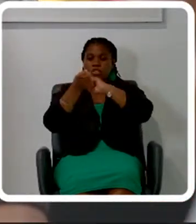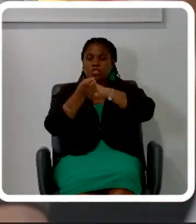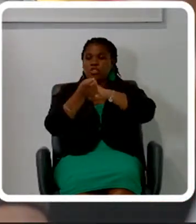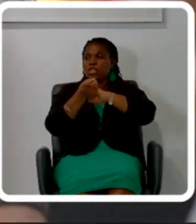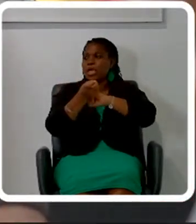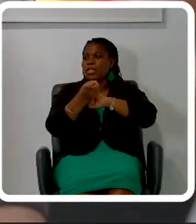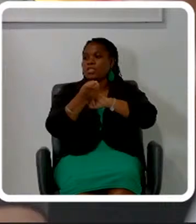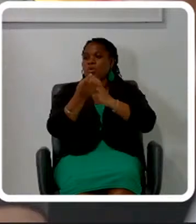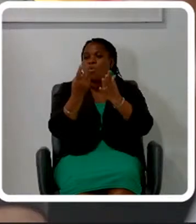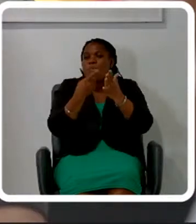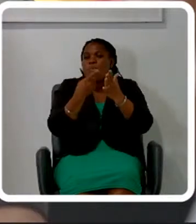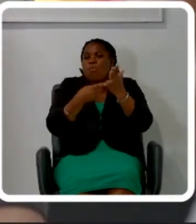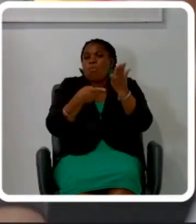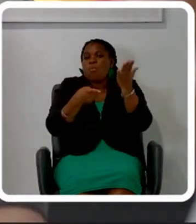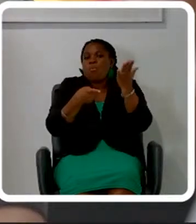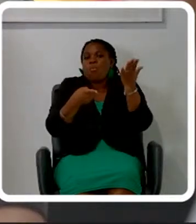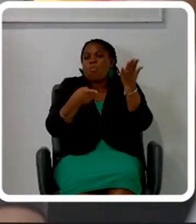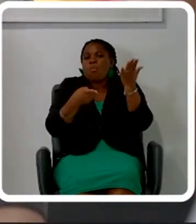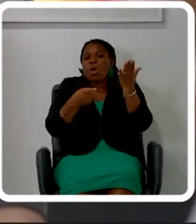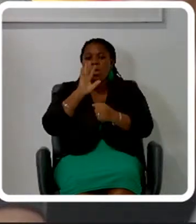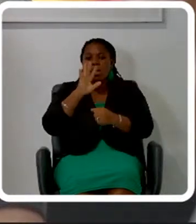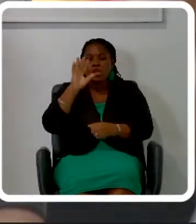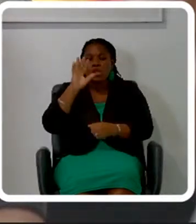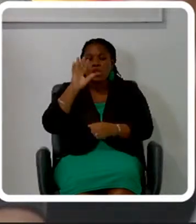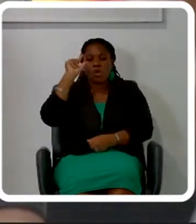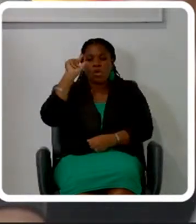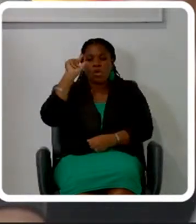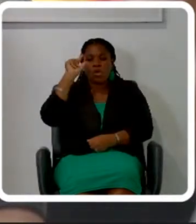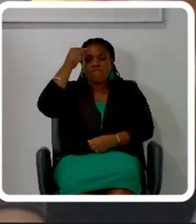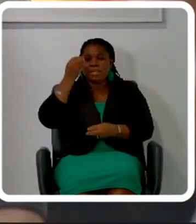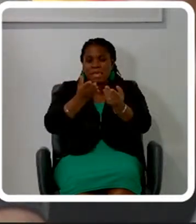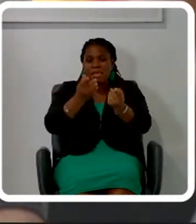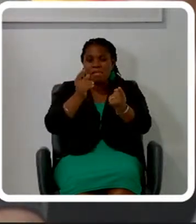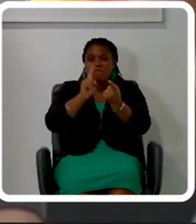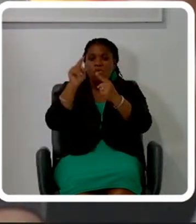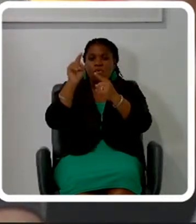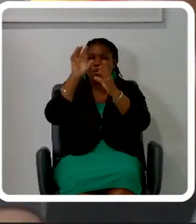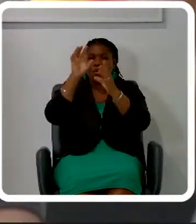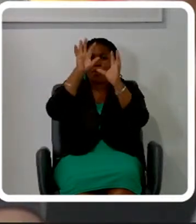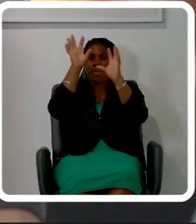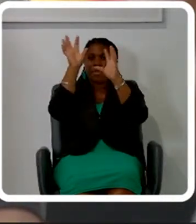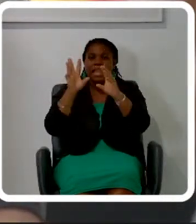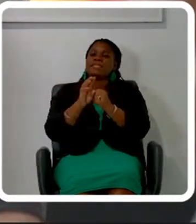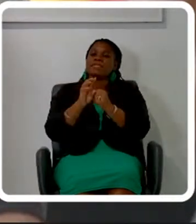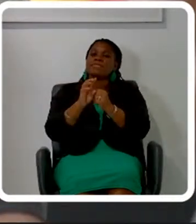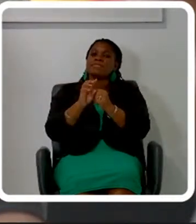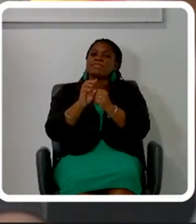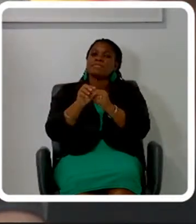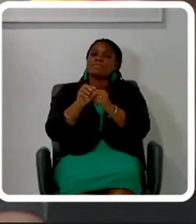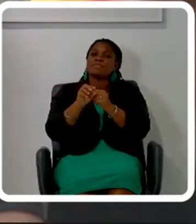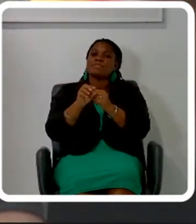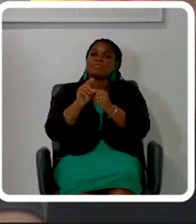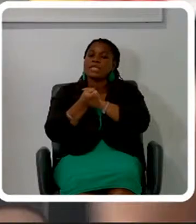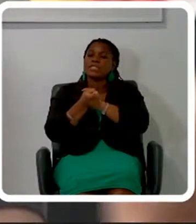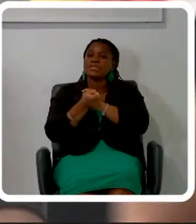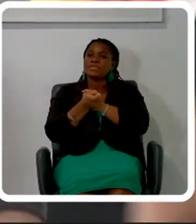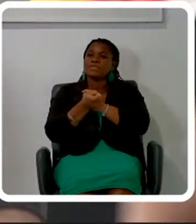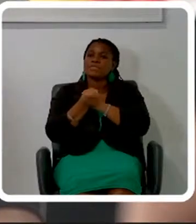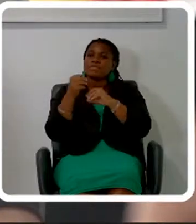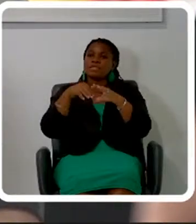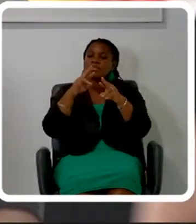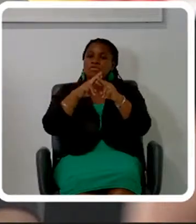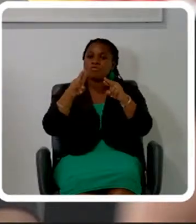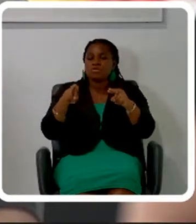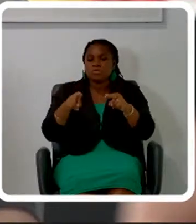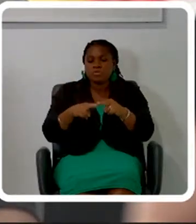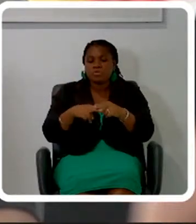your government providing to climate action in the region? Even as you spoke about